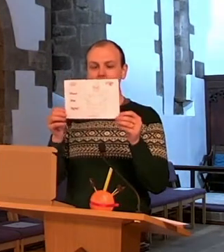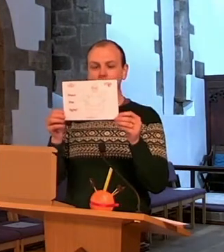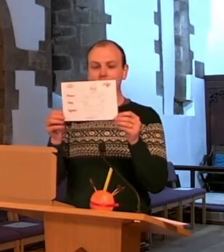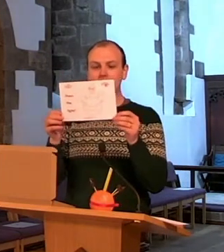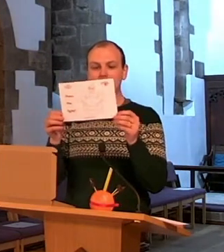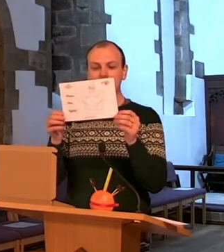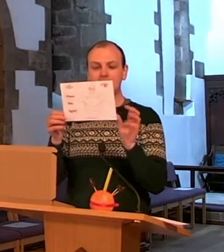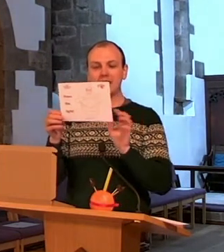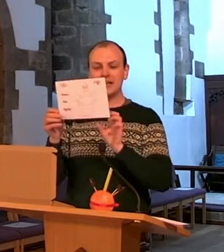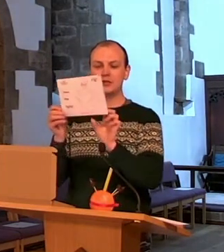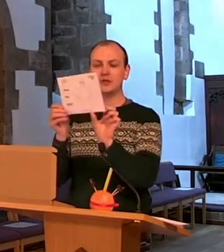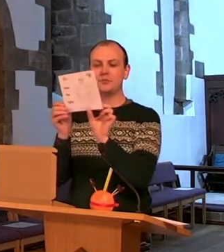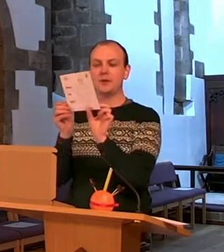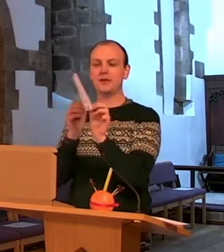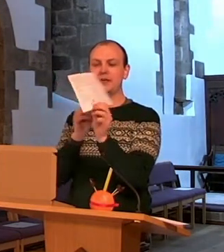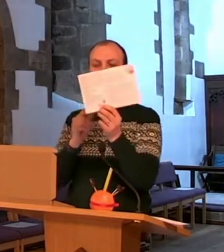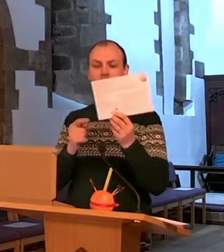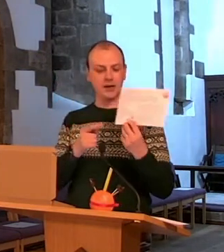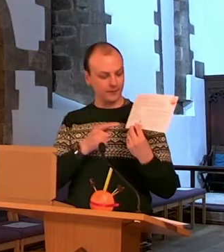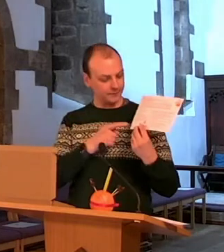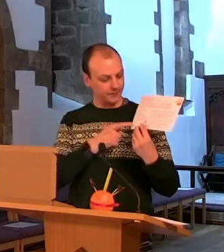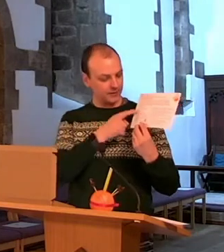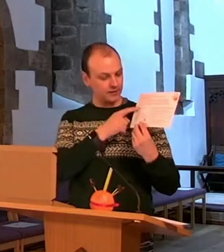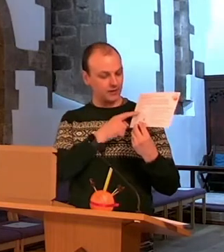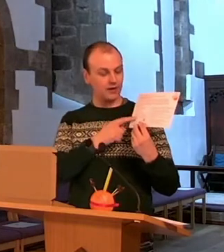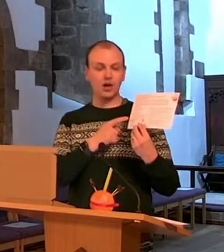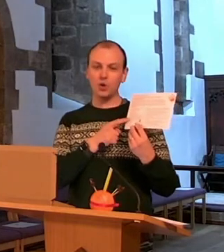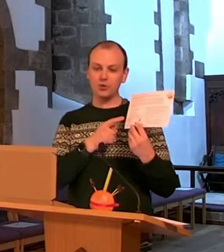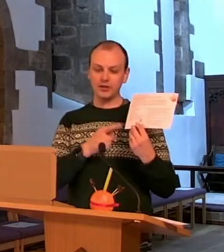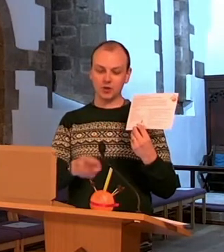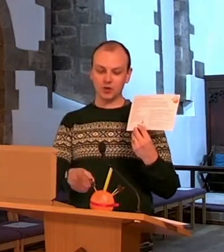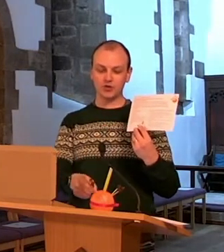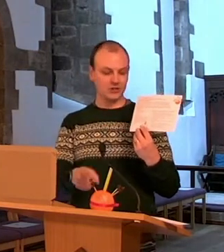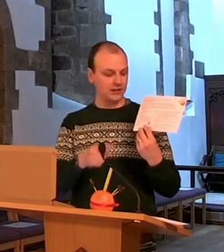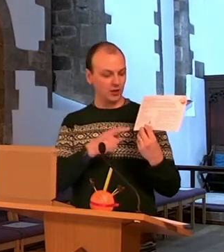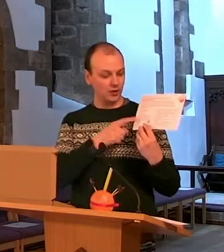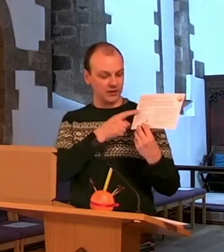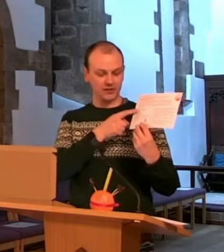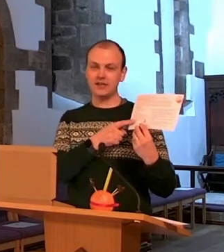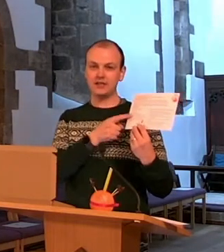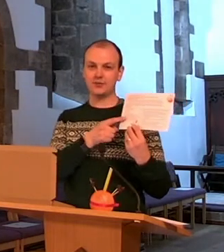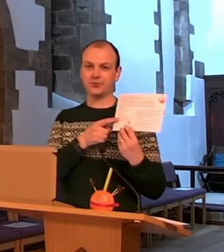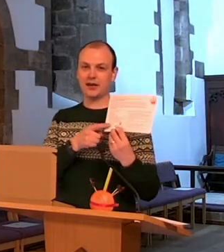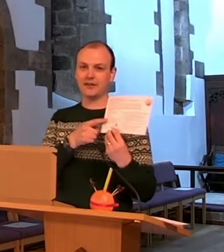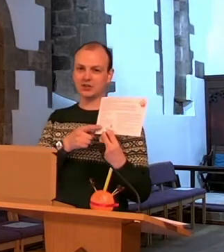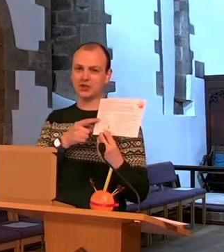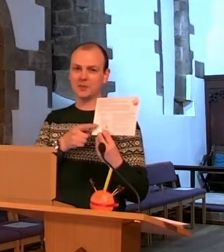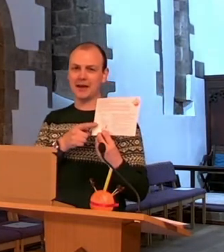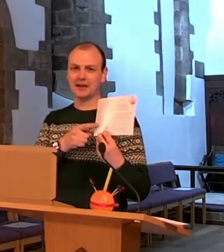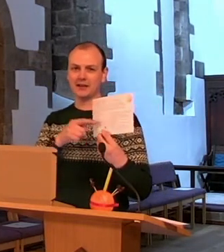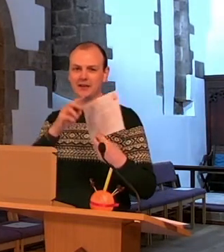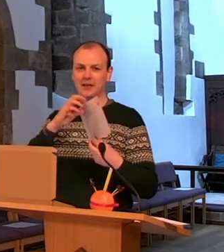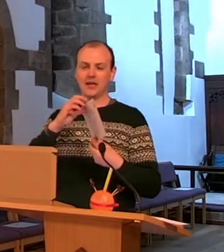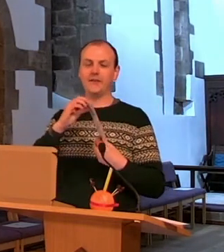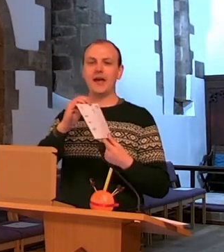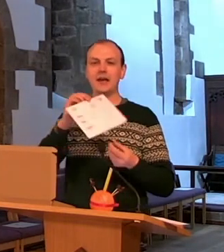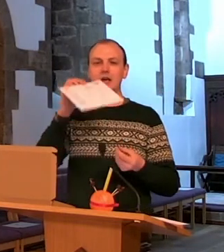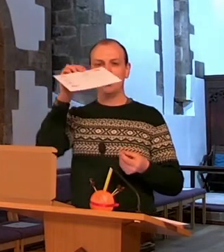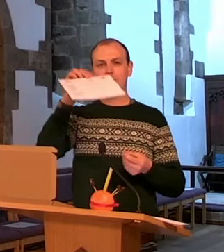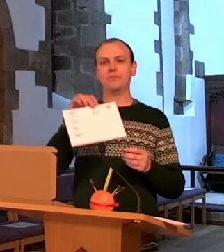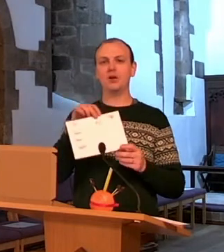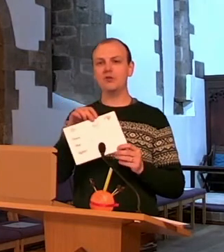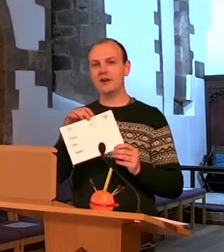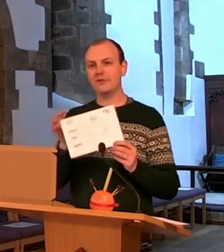it in your window, and as you pop it in your window and holding your Christingle, say this prayer that's on the back, and